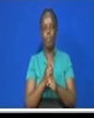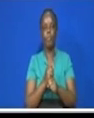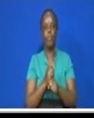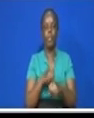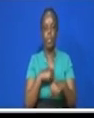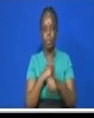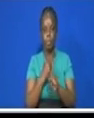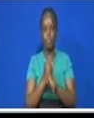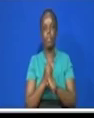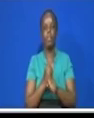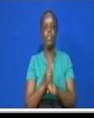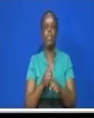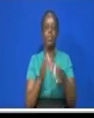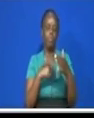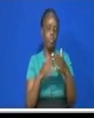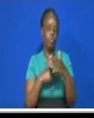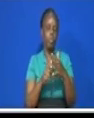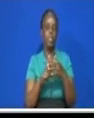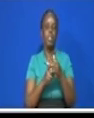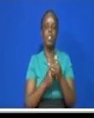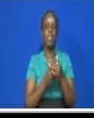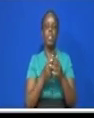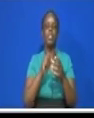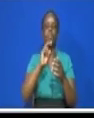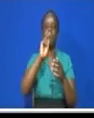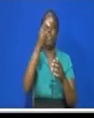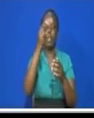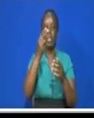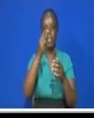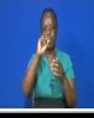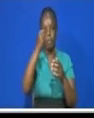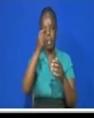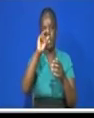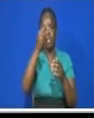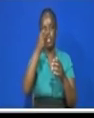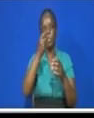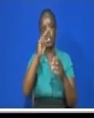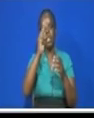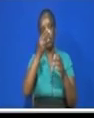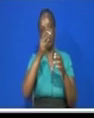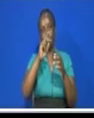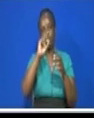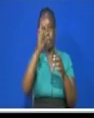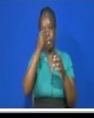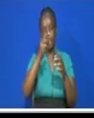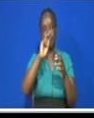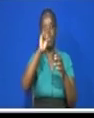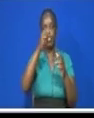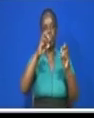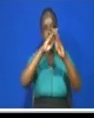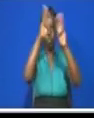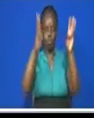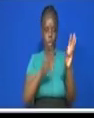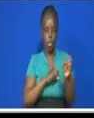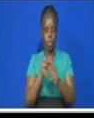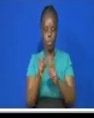before the outbreak of the First and the Second World Wars. And remember, the formation of alliances or the